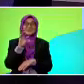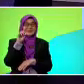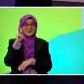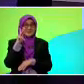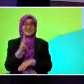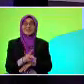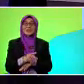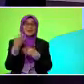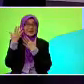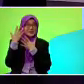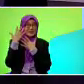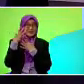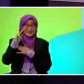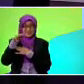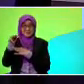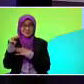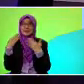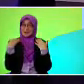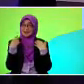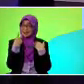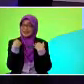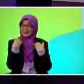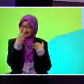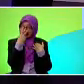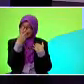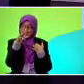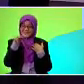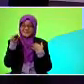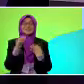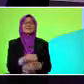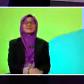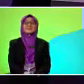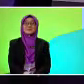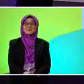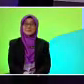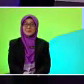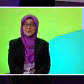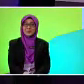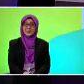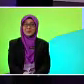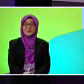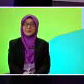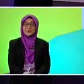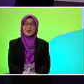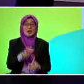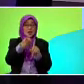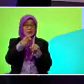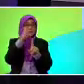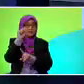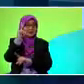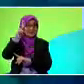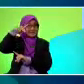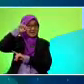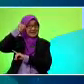audience. Let's see. Okay. So everyone, these are my pupils from SK Putrajaya